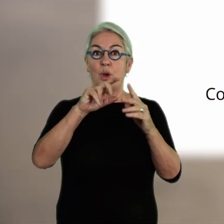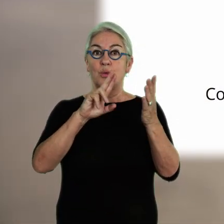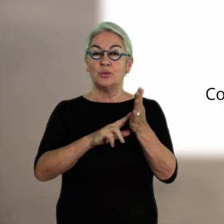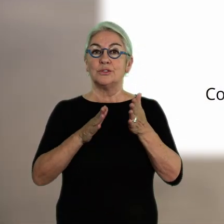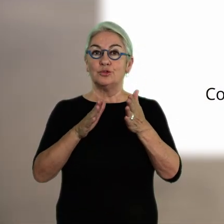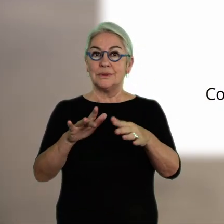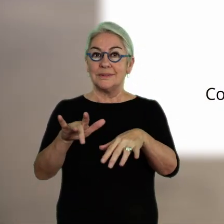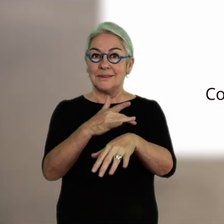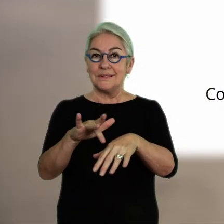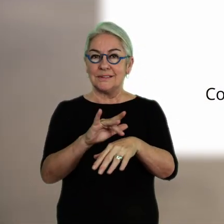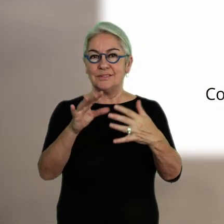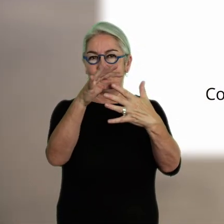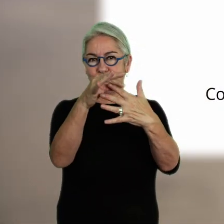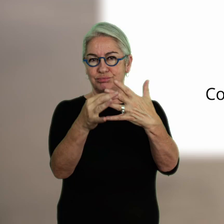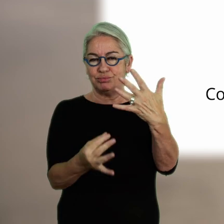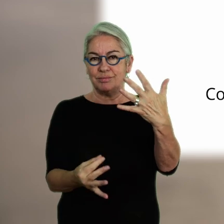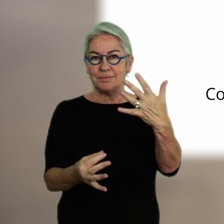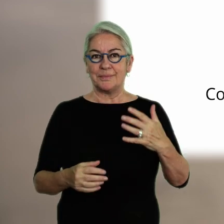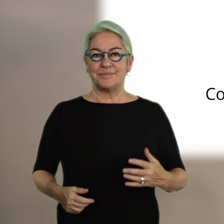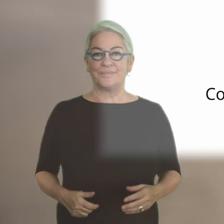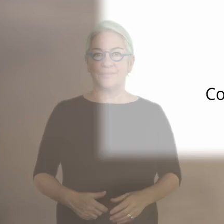Theatres by visiting their website